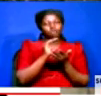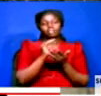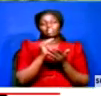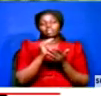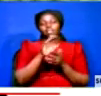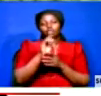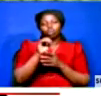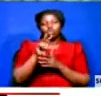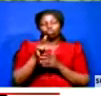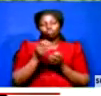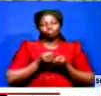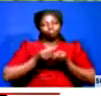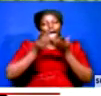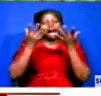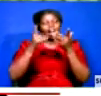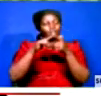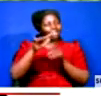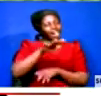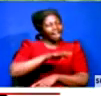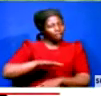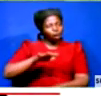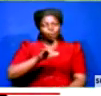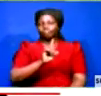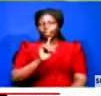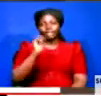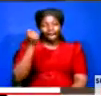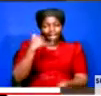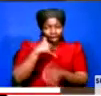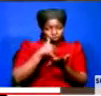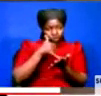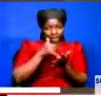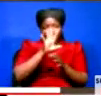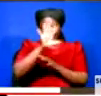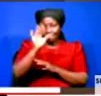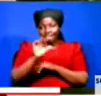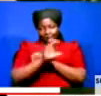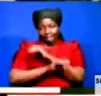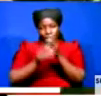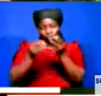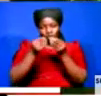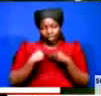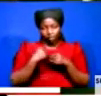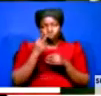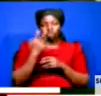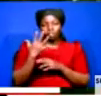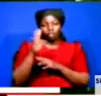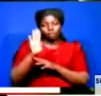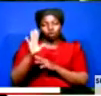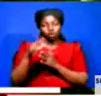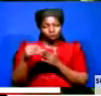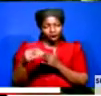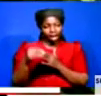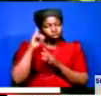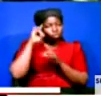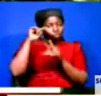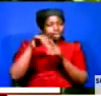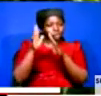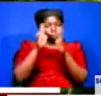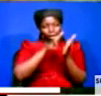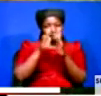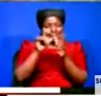the environment. Kenya is among African countries to receive $25 billion to go towards climate change